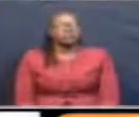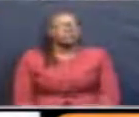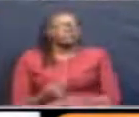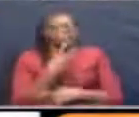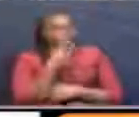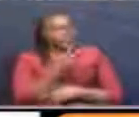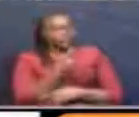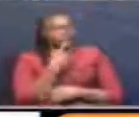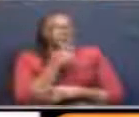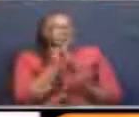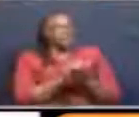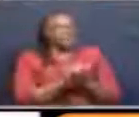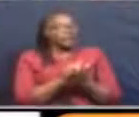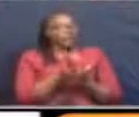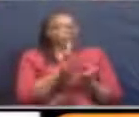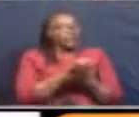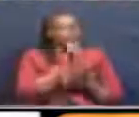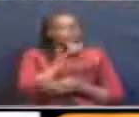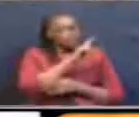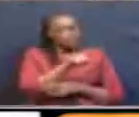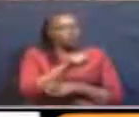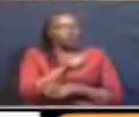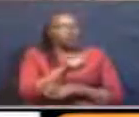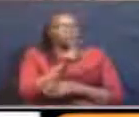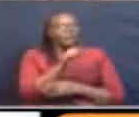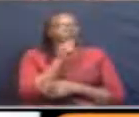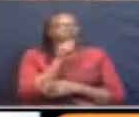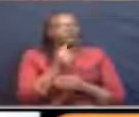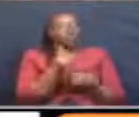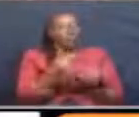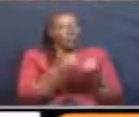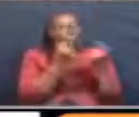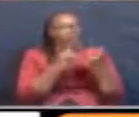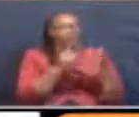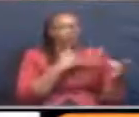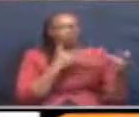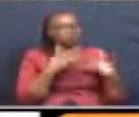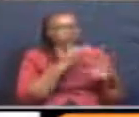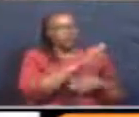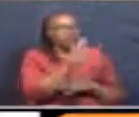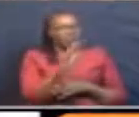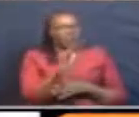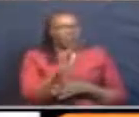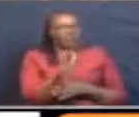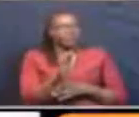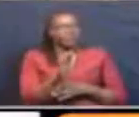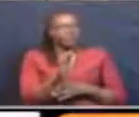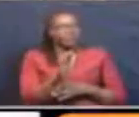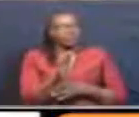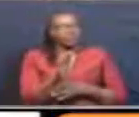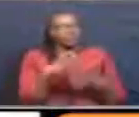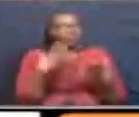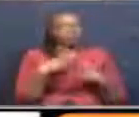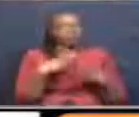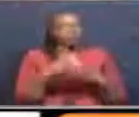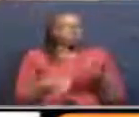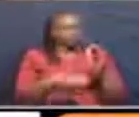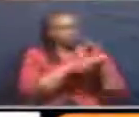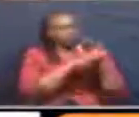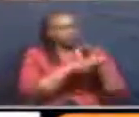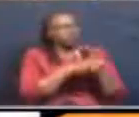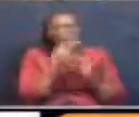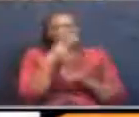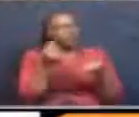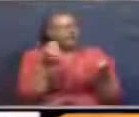no means should anyone, of course, try to say this shouldn't happen. Yes, but their concerns. I'm talking about, and I'm talking for these people being